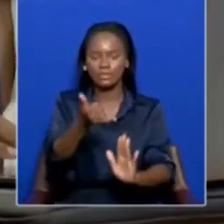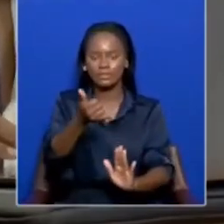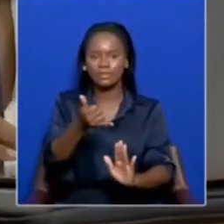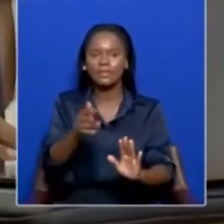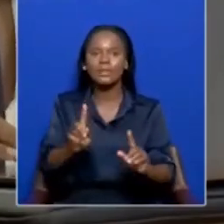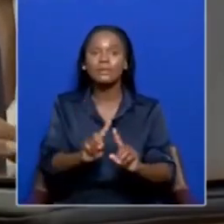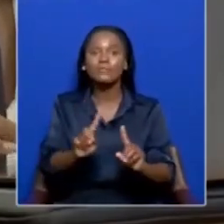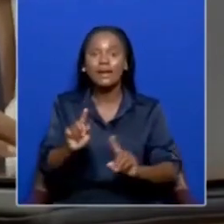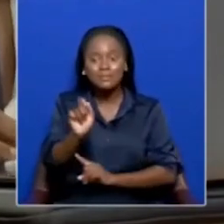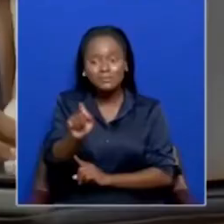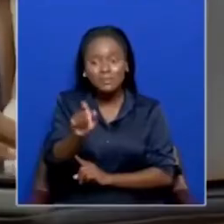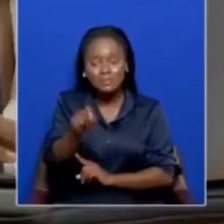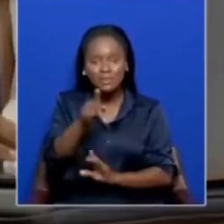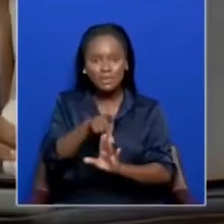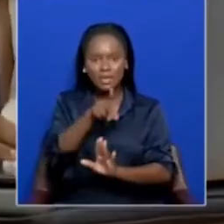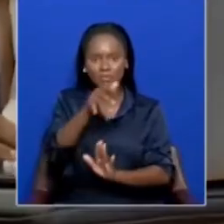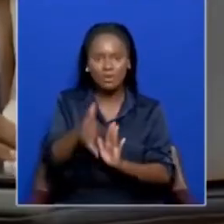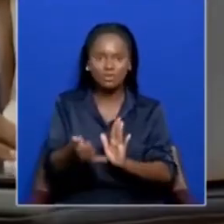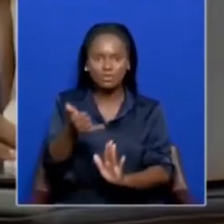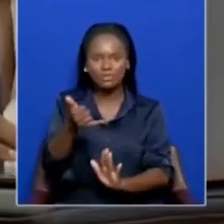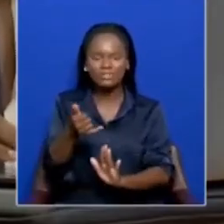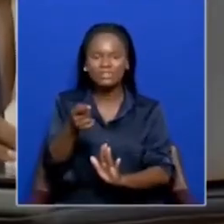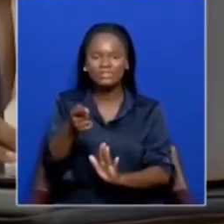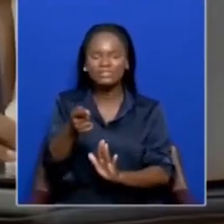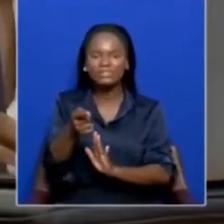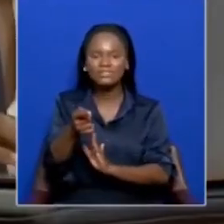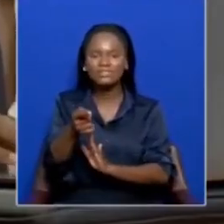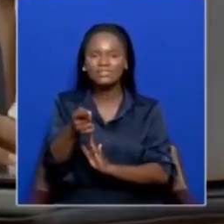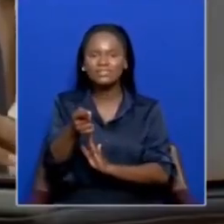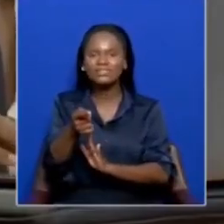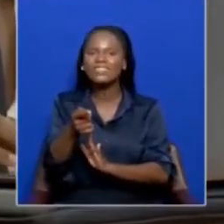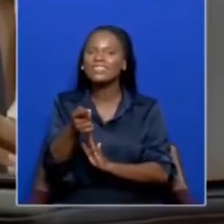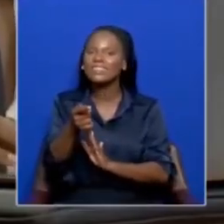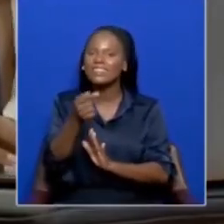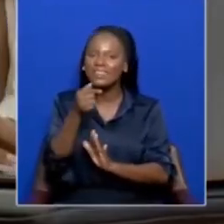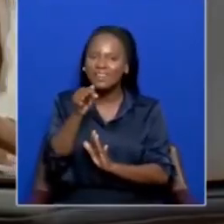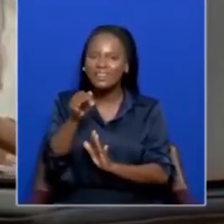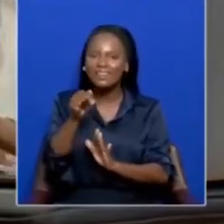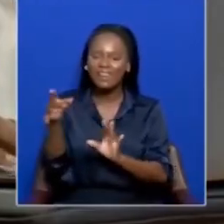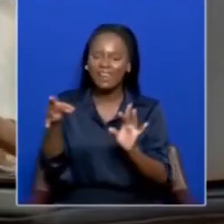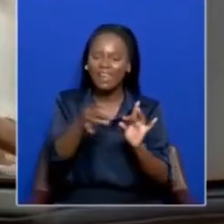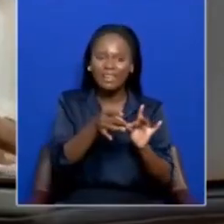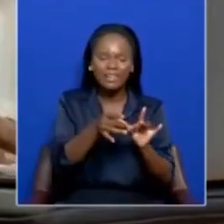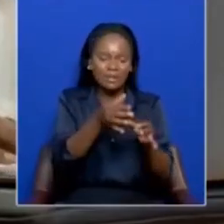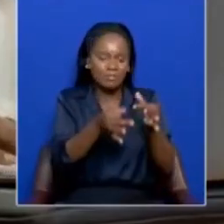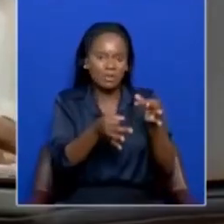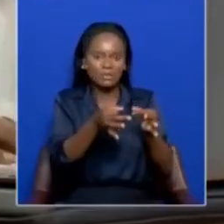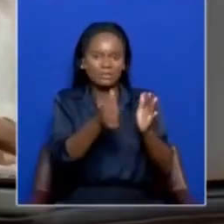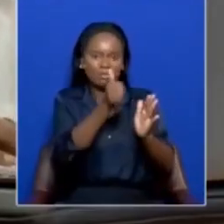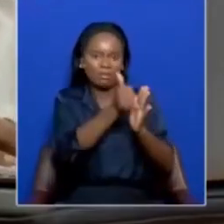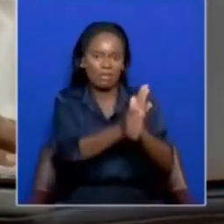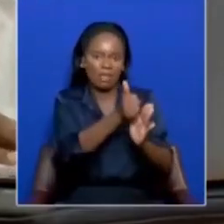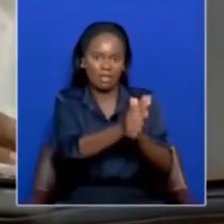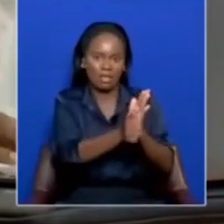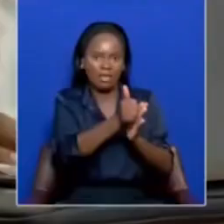being involved in some political killings. But maybe I will deal with that as we continue